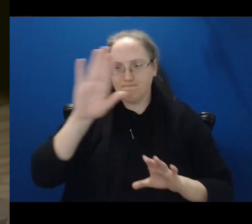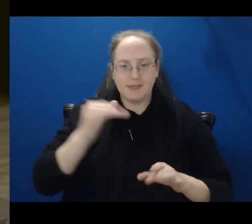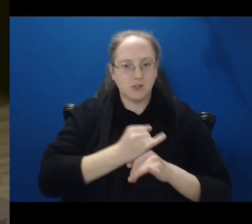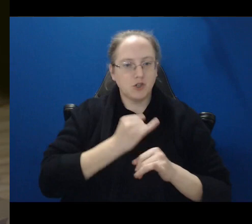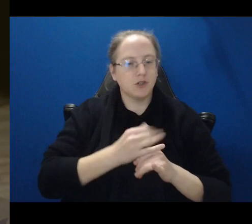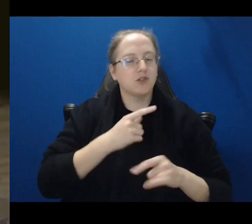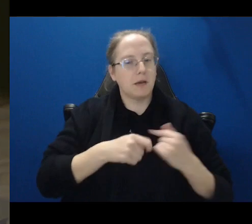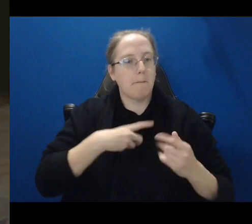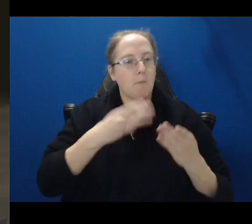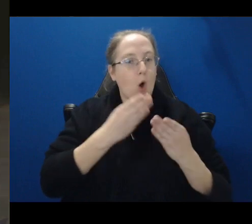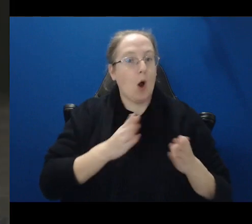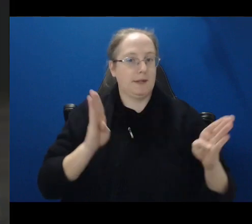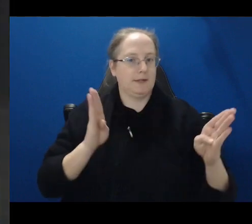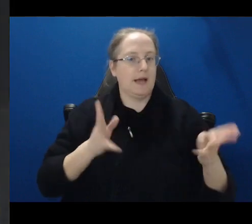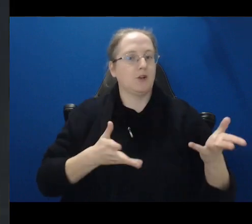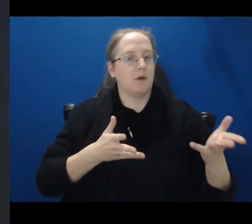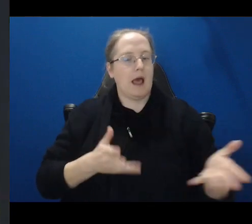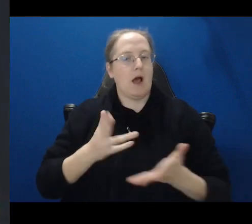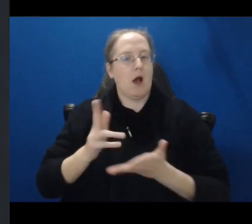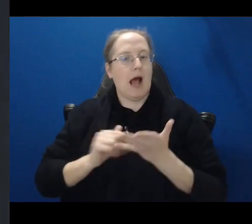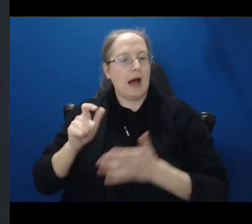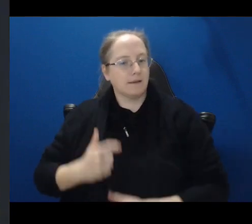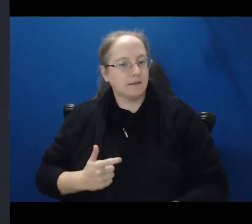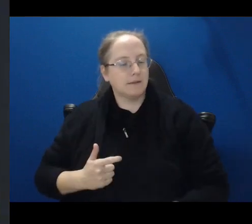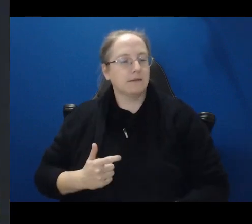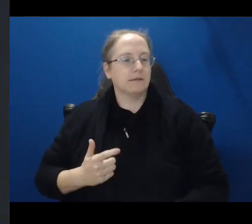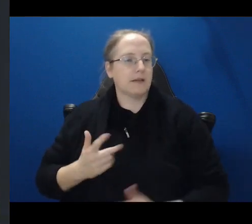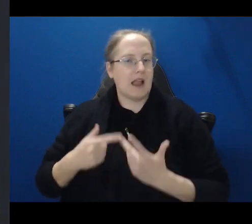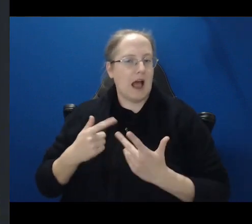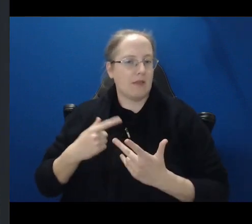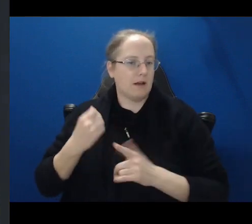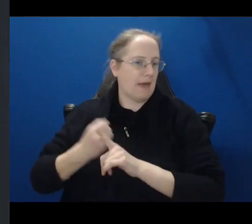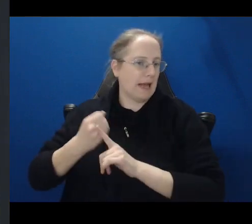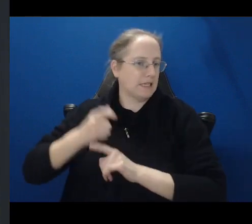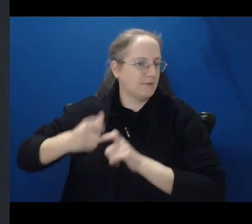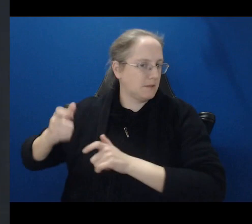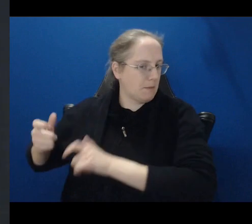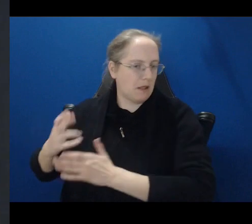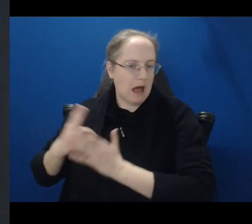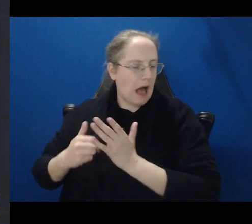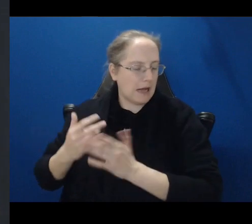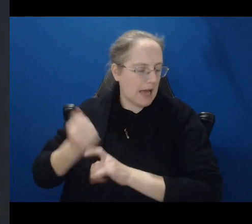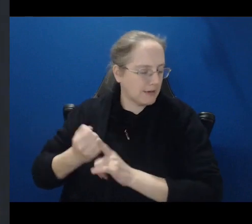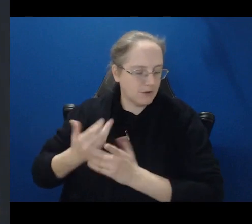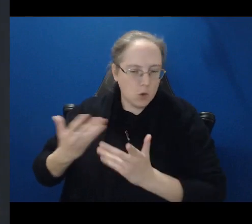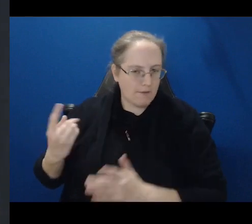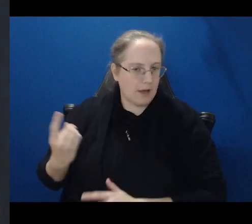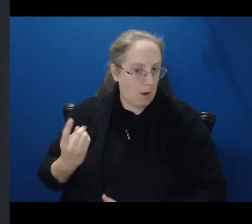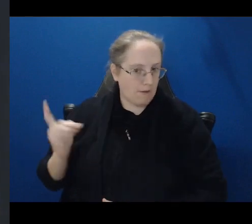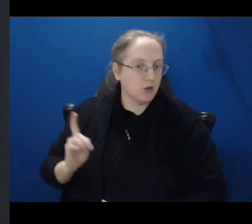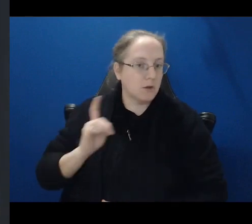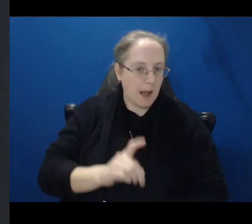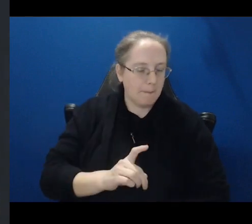and allow the artists and other activists, art activists or whatever, to come in, open those